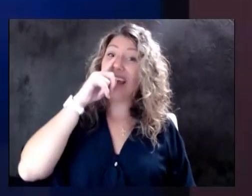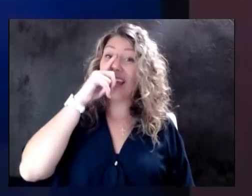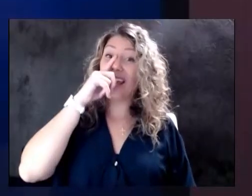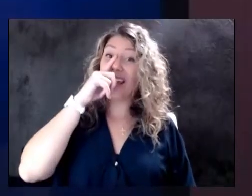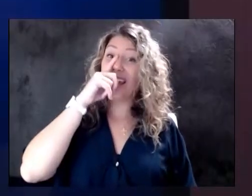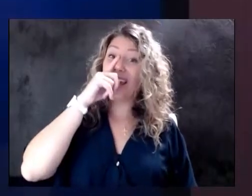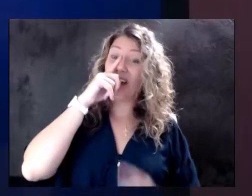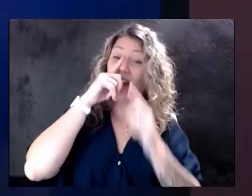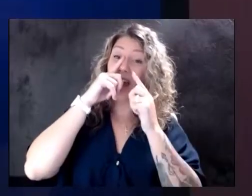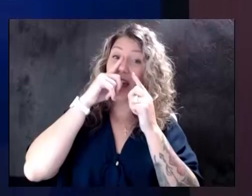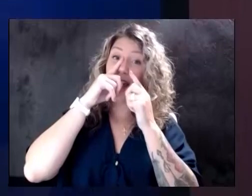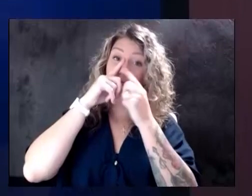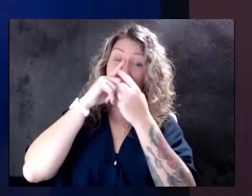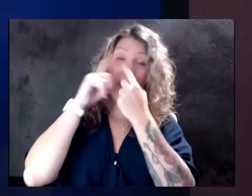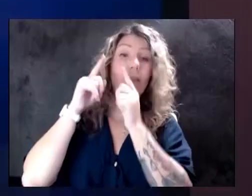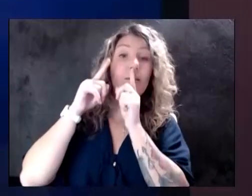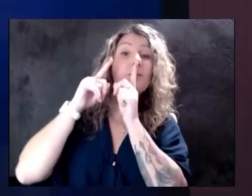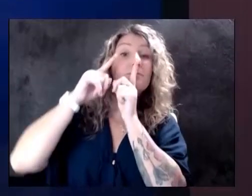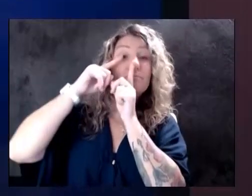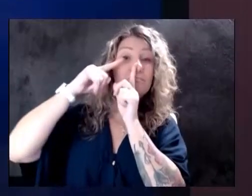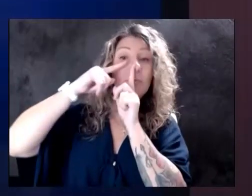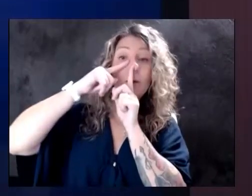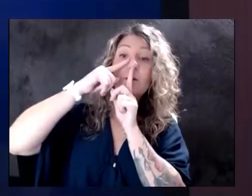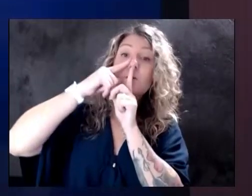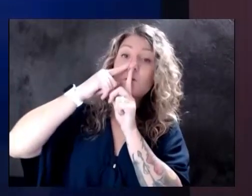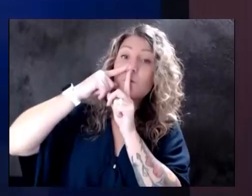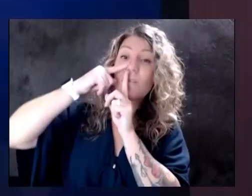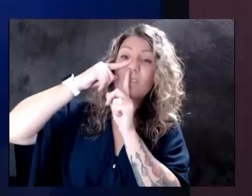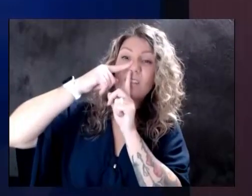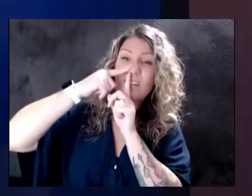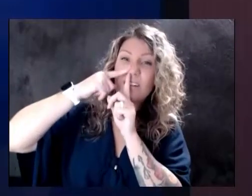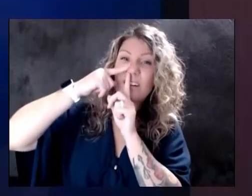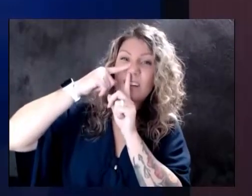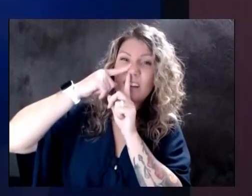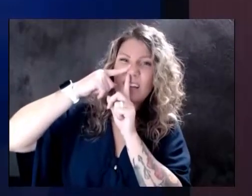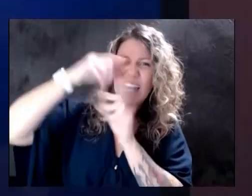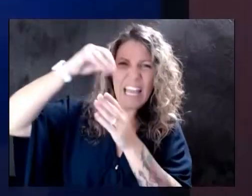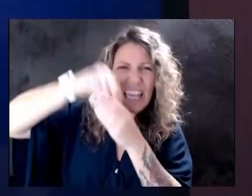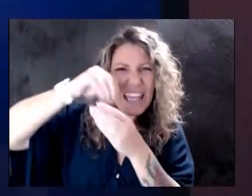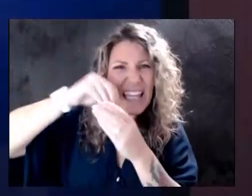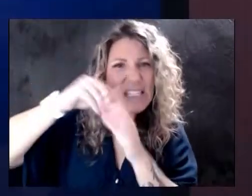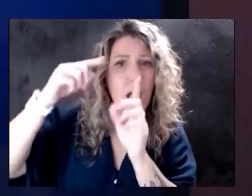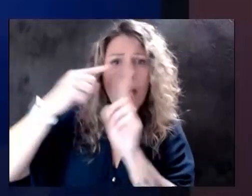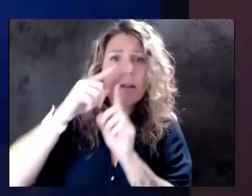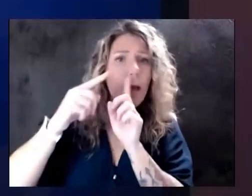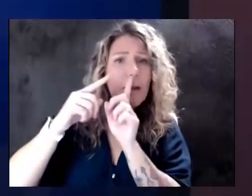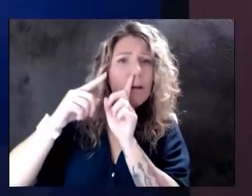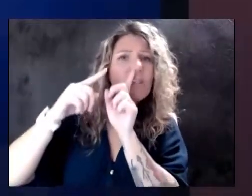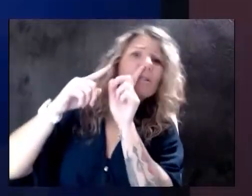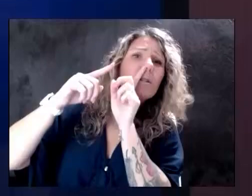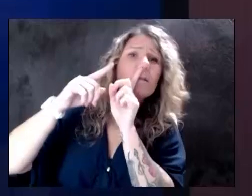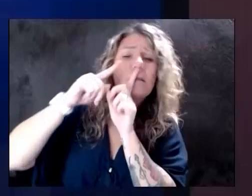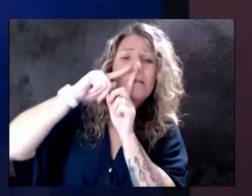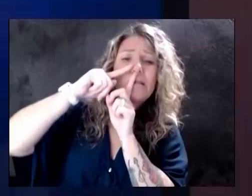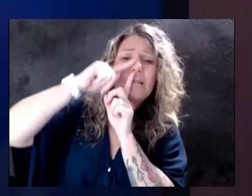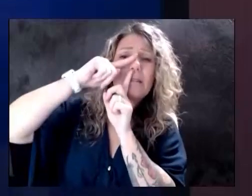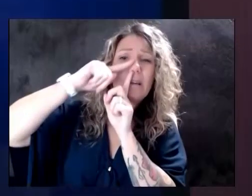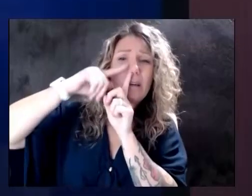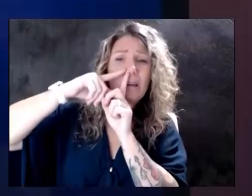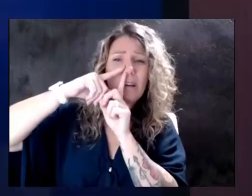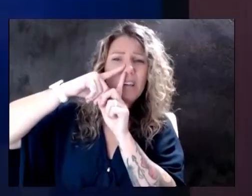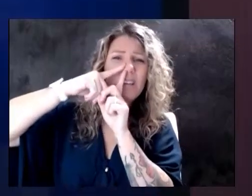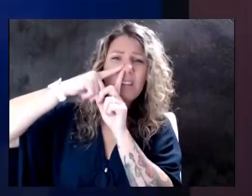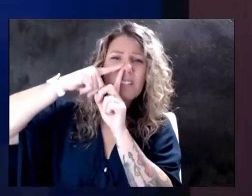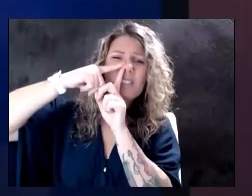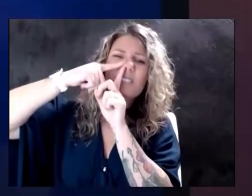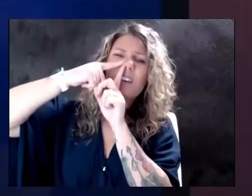then press and kind of swirl around. It Okay, should swirl hurt it like a up. little. Like on the inside of the nose? Yep, on the inside of the You guys nose. See, it's like. It's like, does